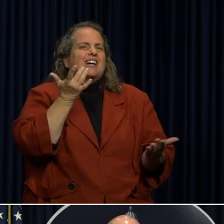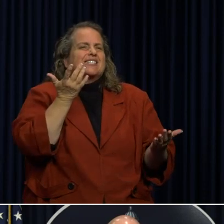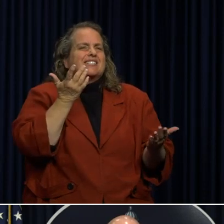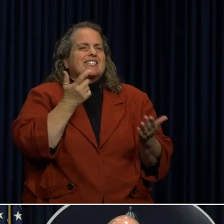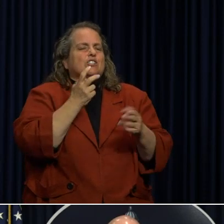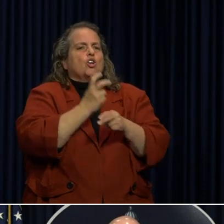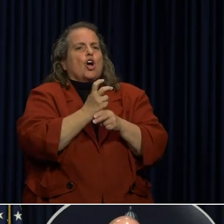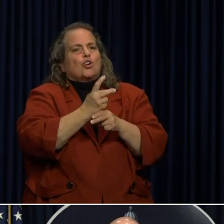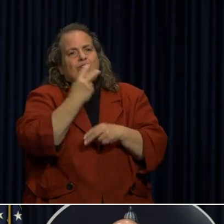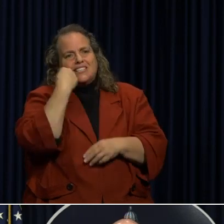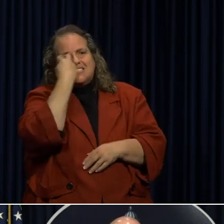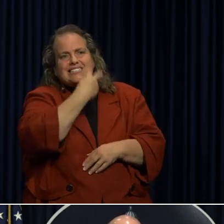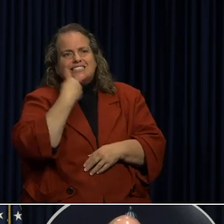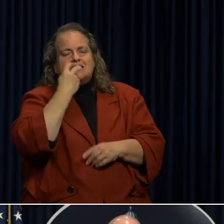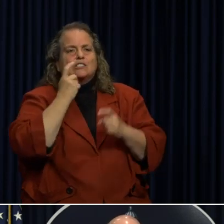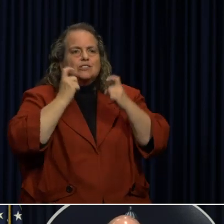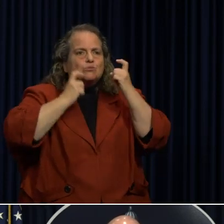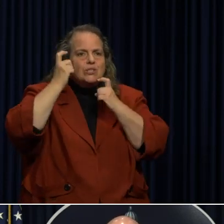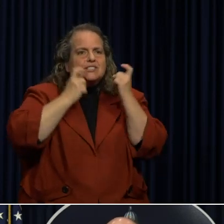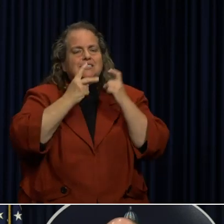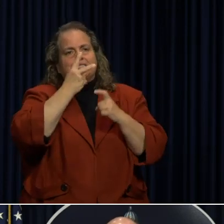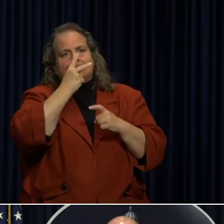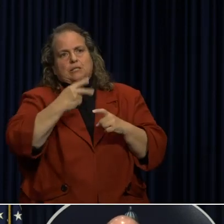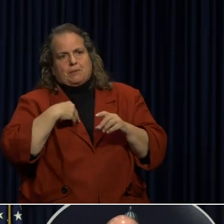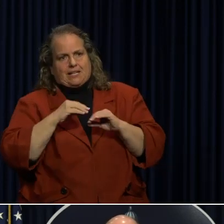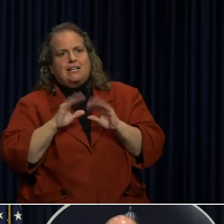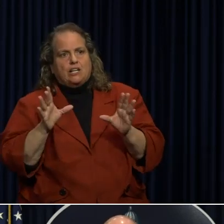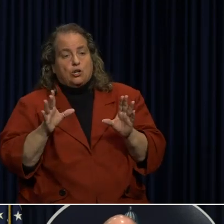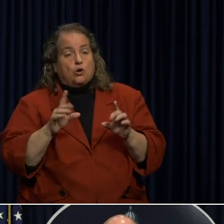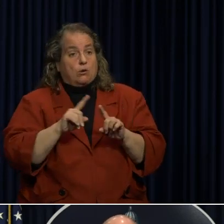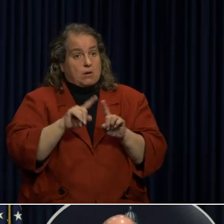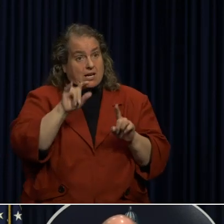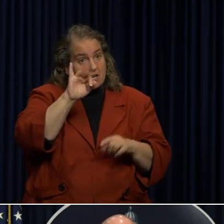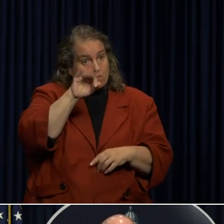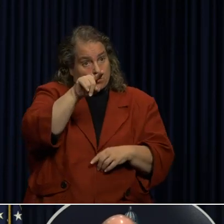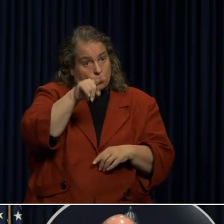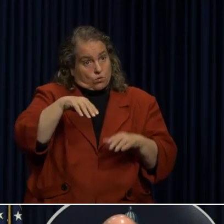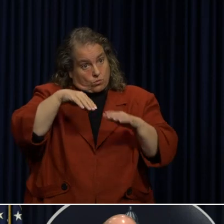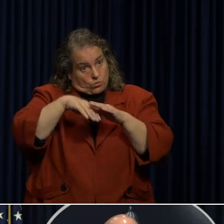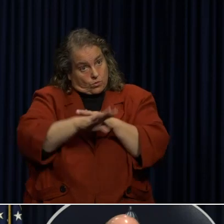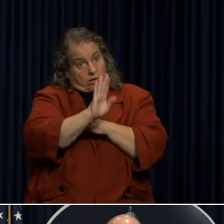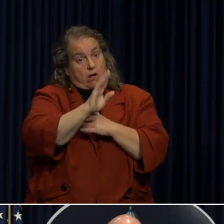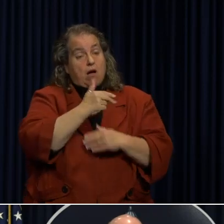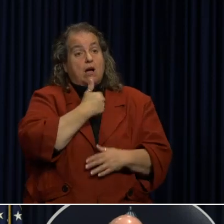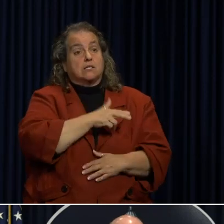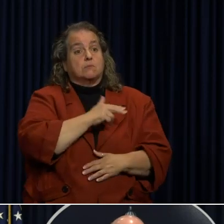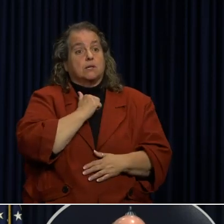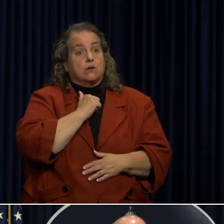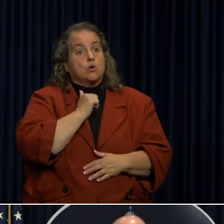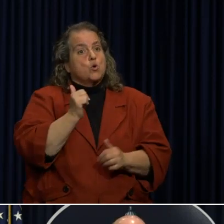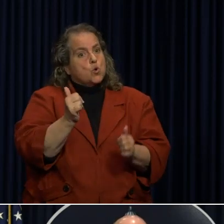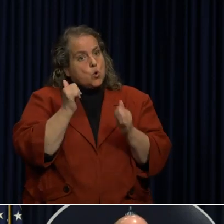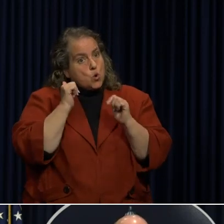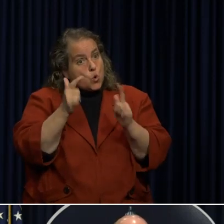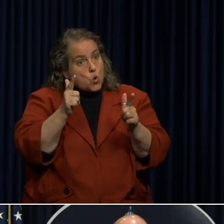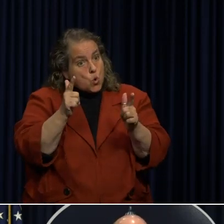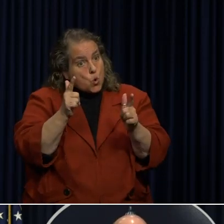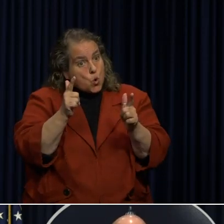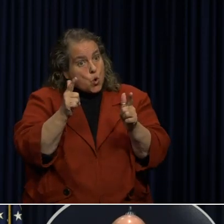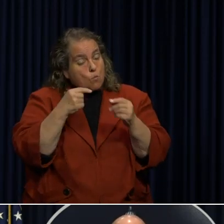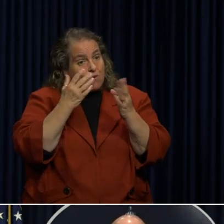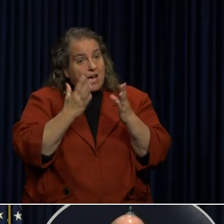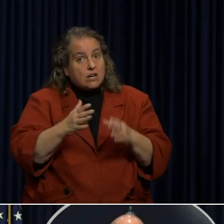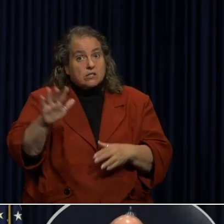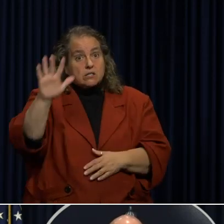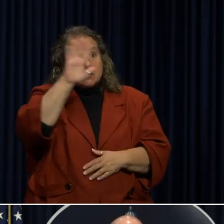for you to be able to see our facial expressions and hear us clearly. But if you go into a hospital, all of the healthcare